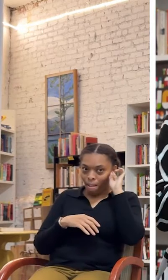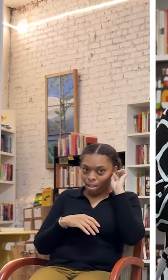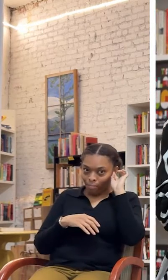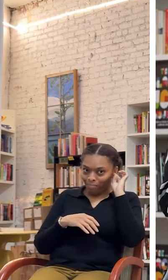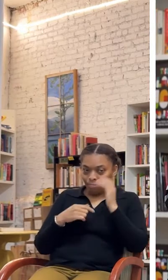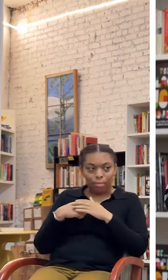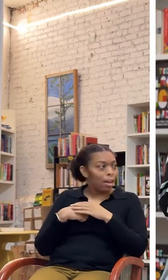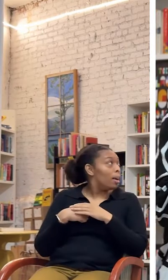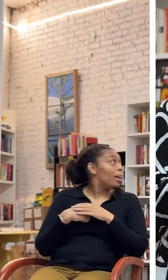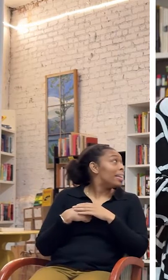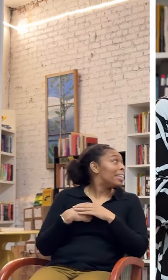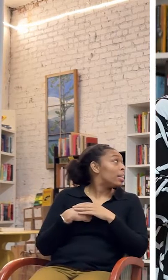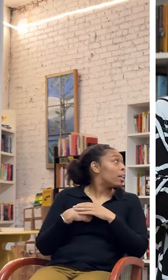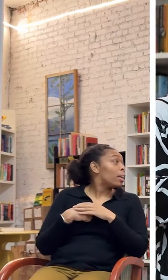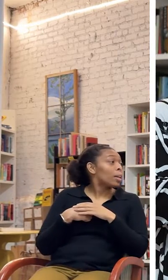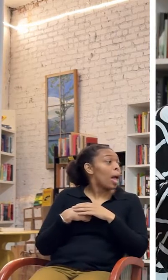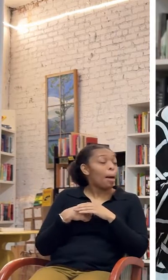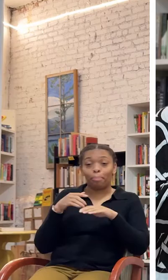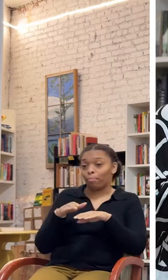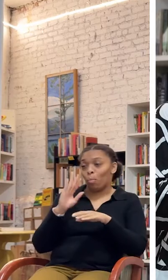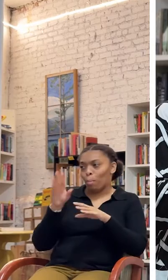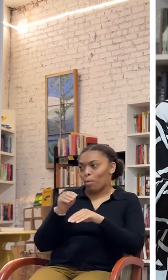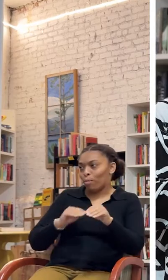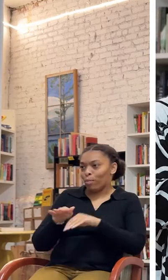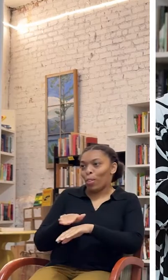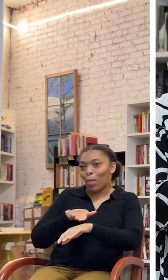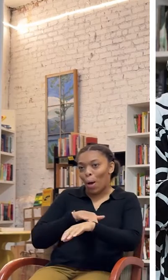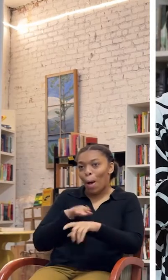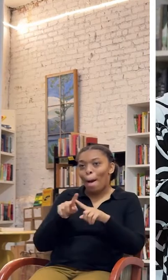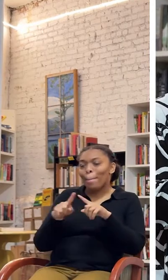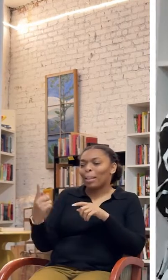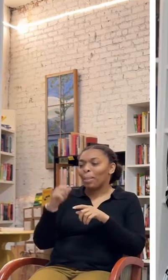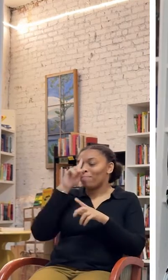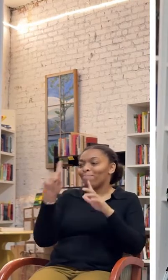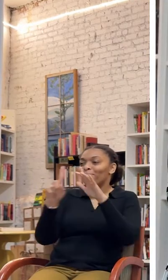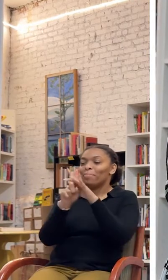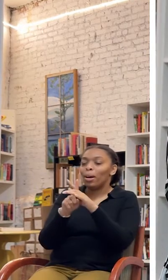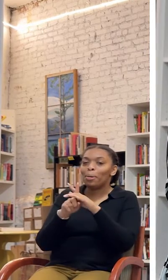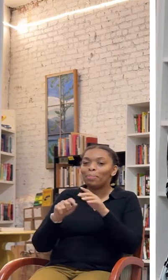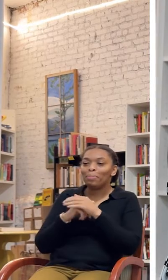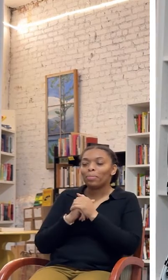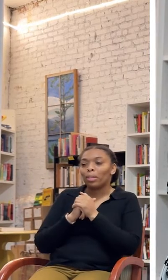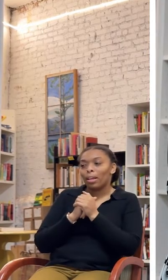gonna move slow. Okay. One of the things that comes up for me is